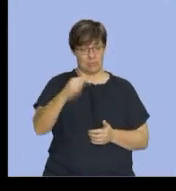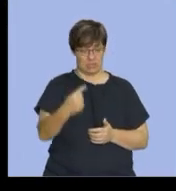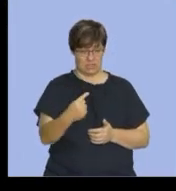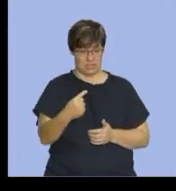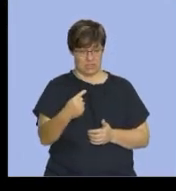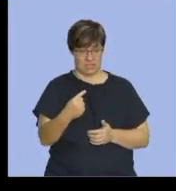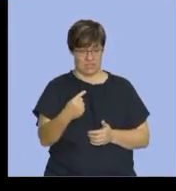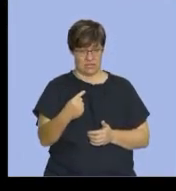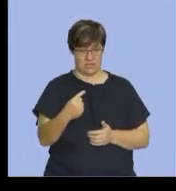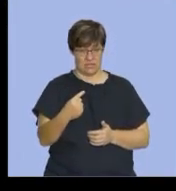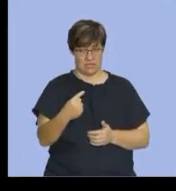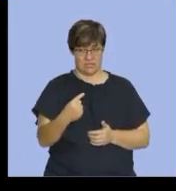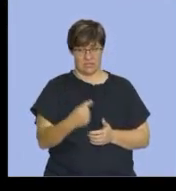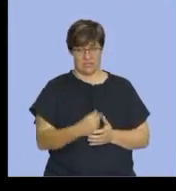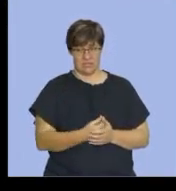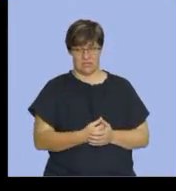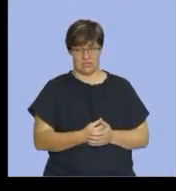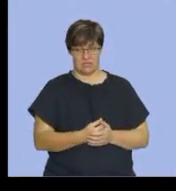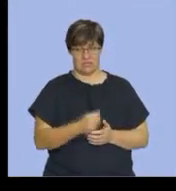mg